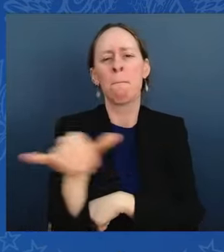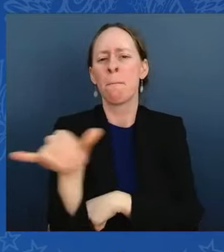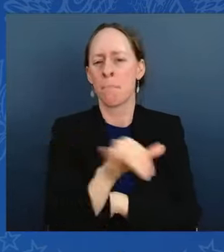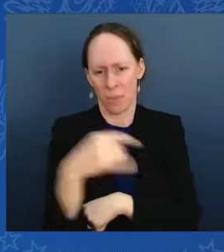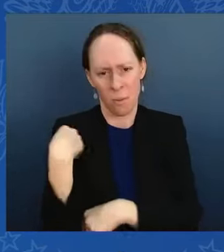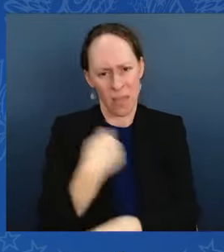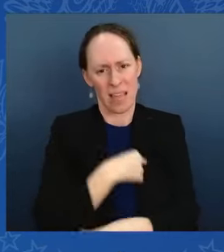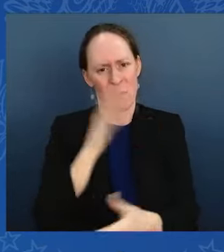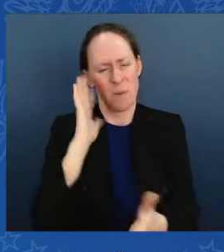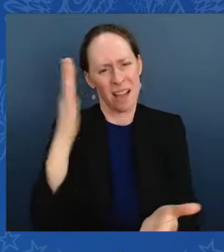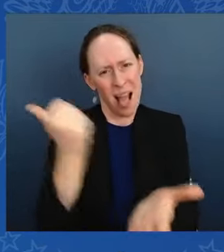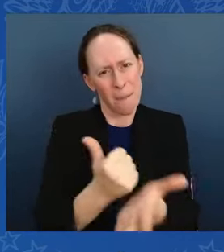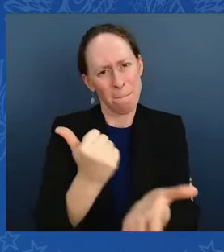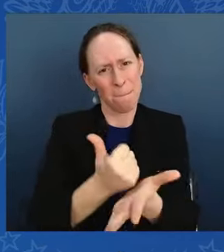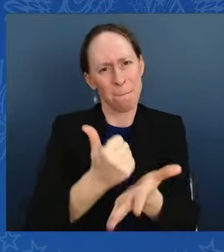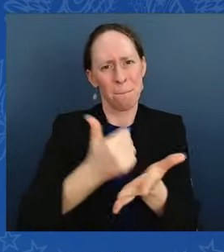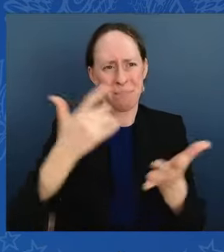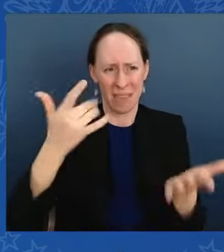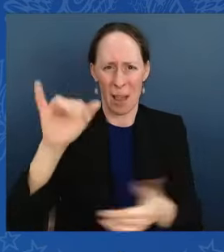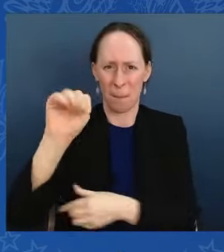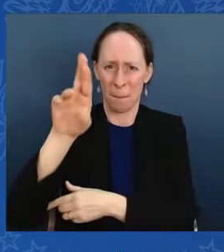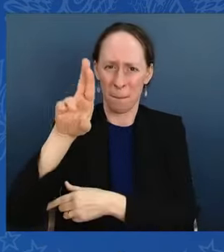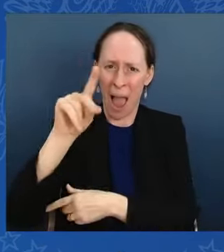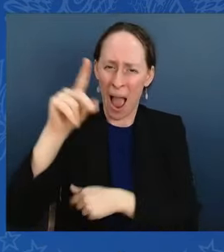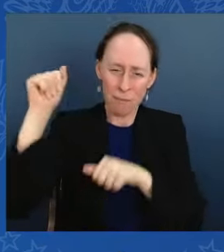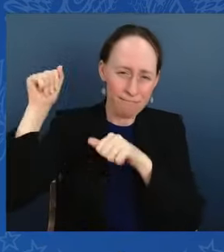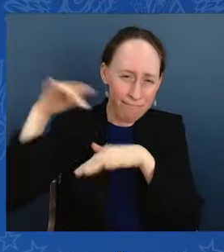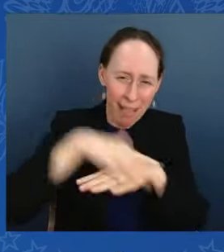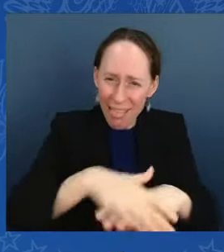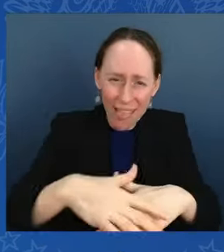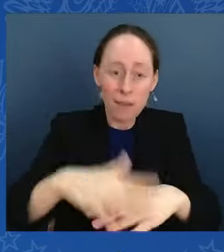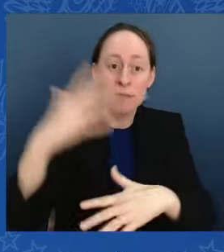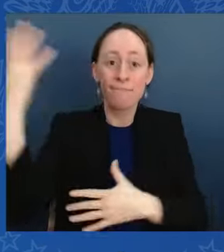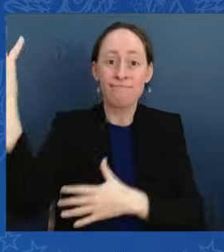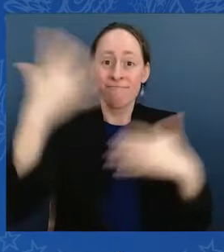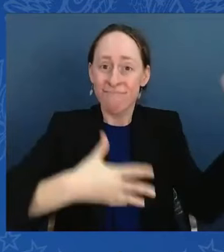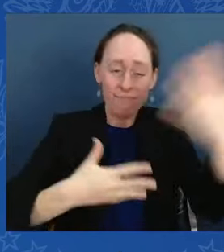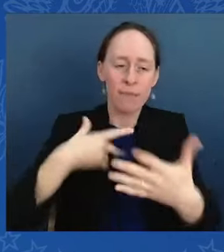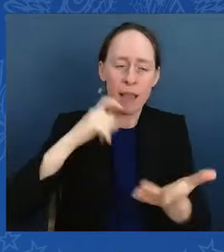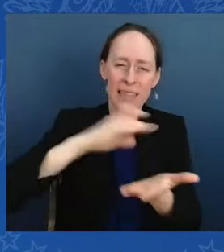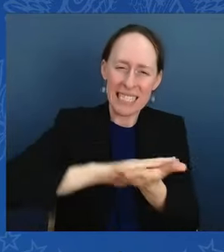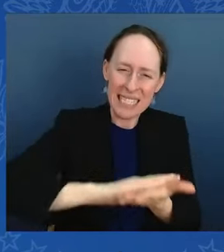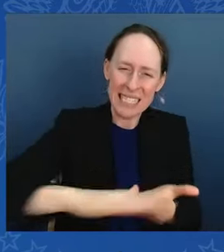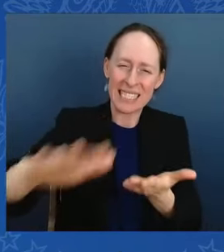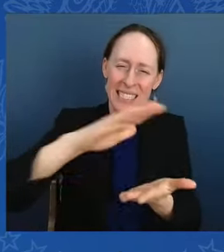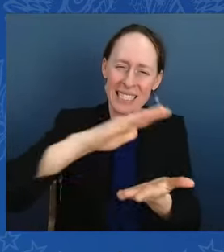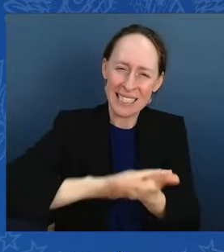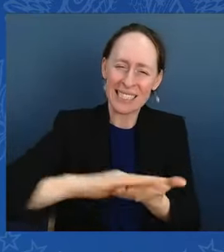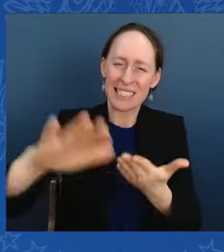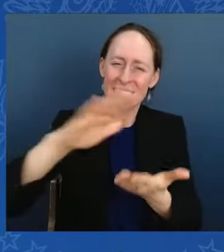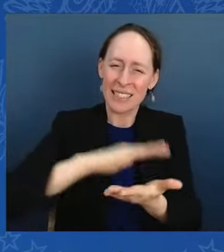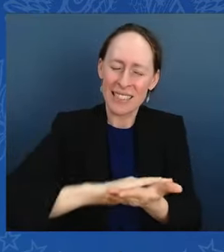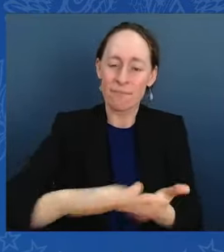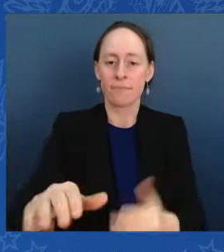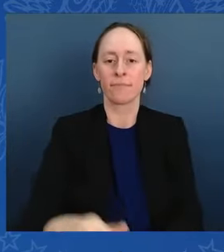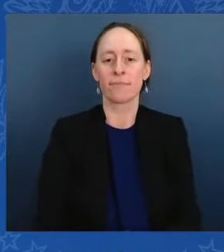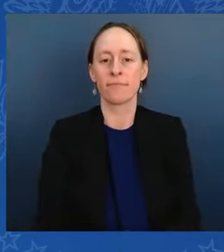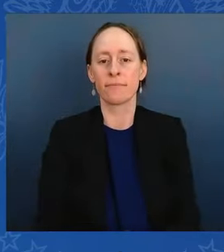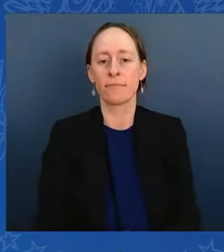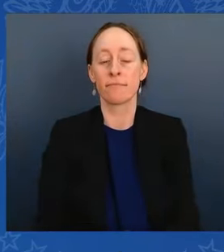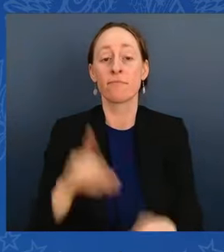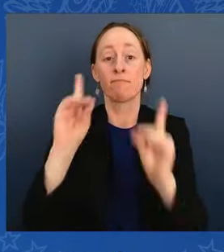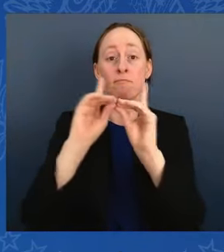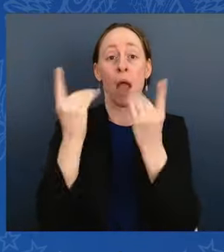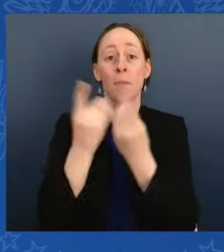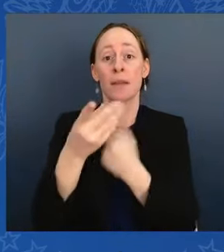temporary housing. And on top of this, the Department of Agriculture, and I have with me the Secretary of Agriculture today, is on the ground to